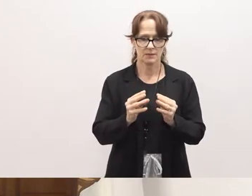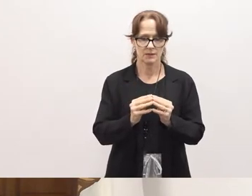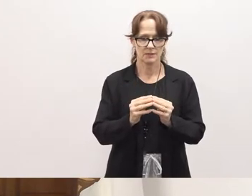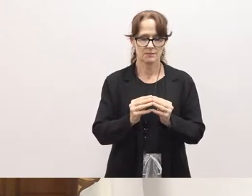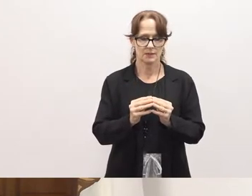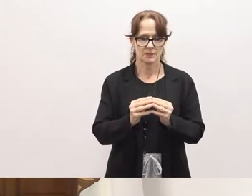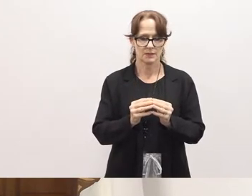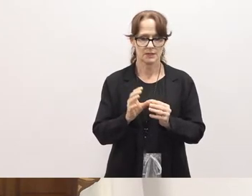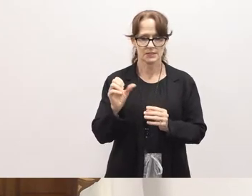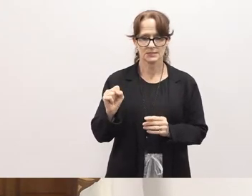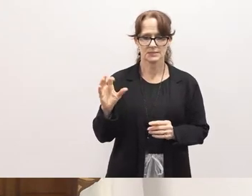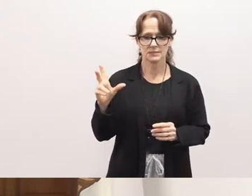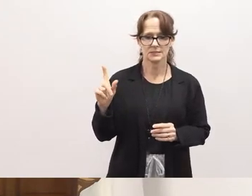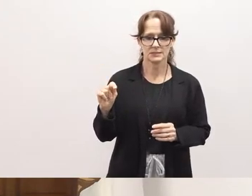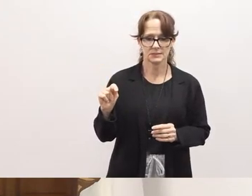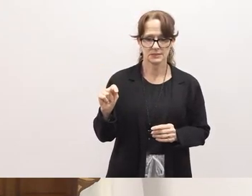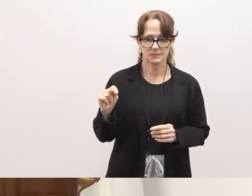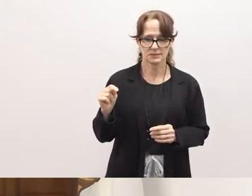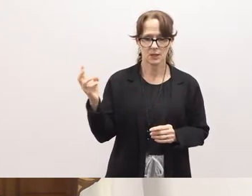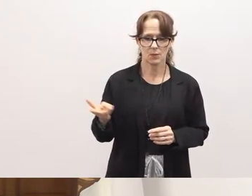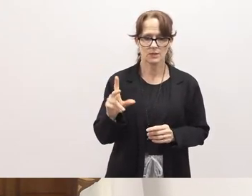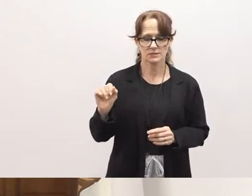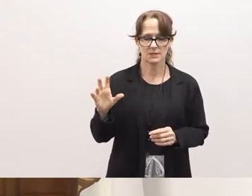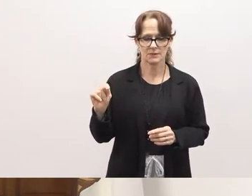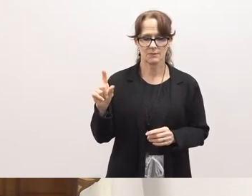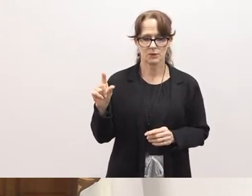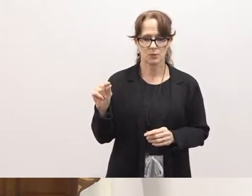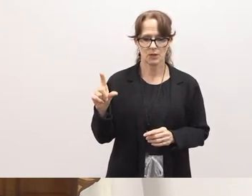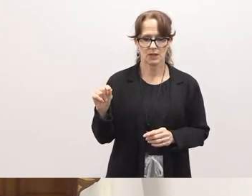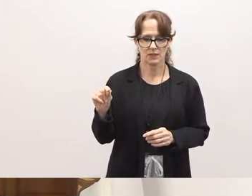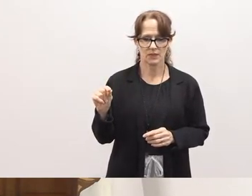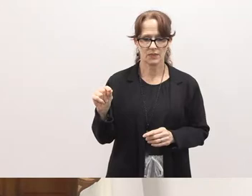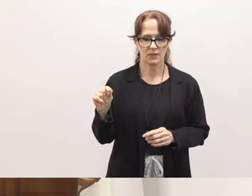regularly scheduled meeting is Wednesday, September